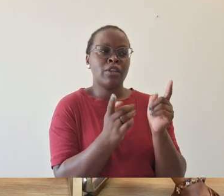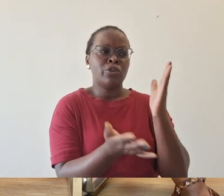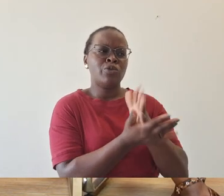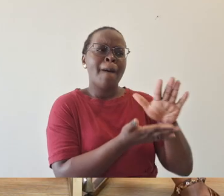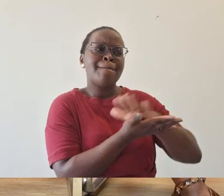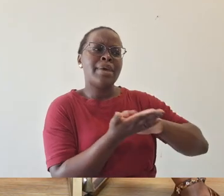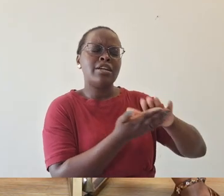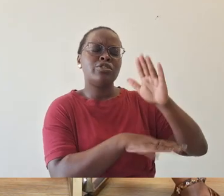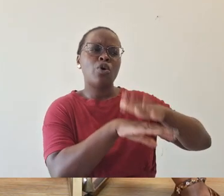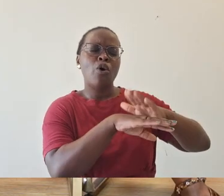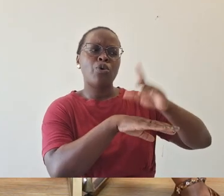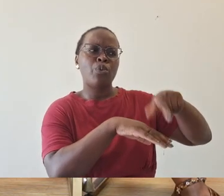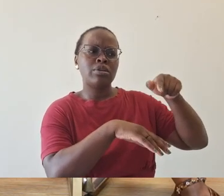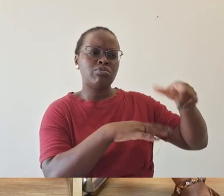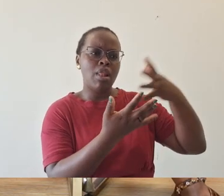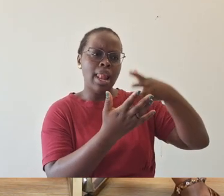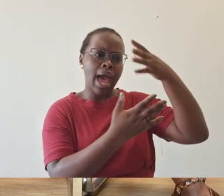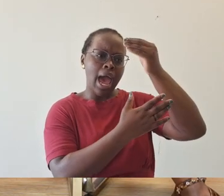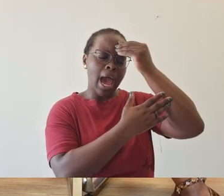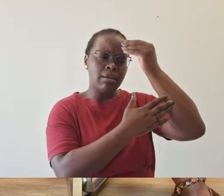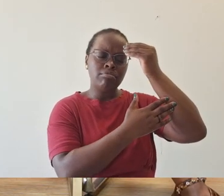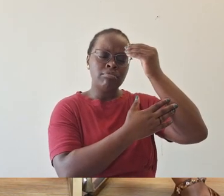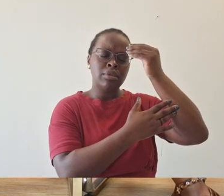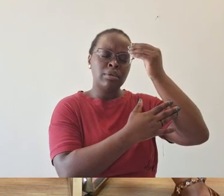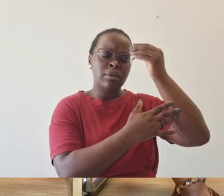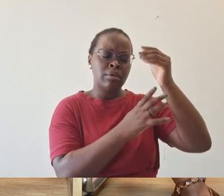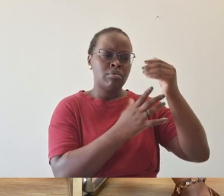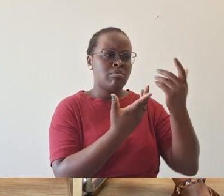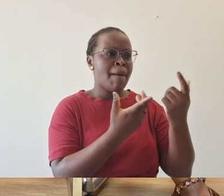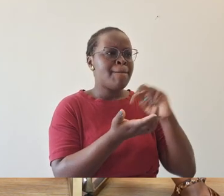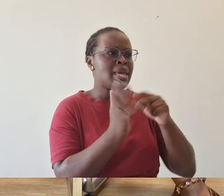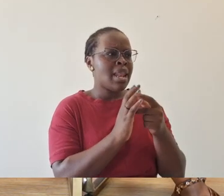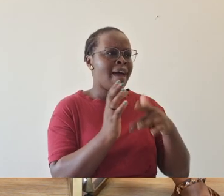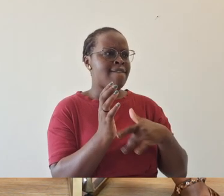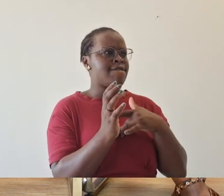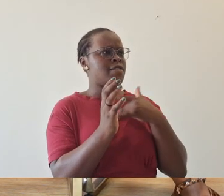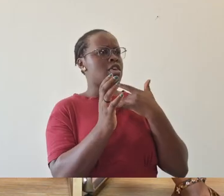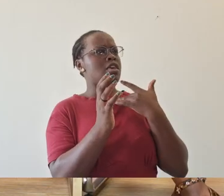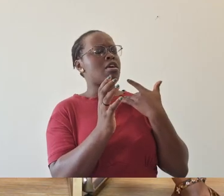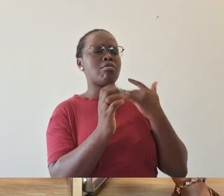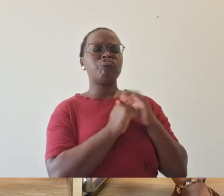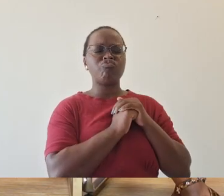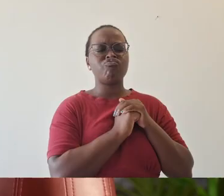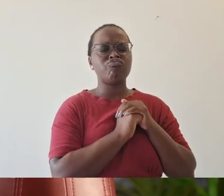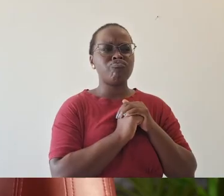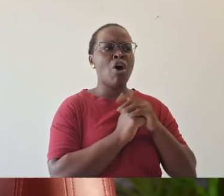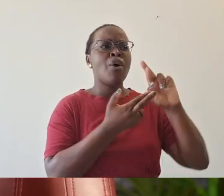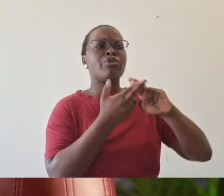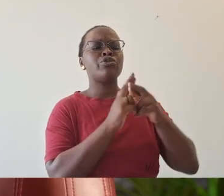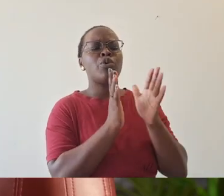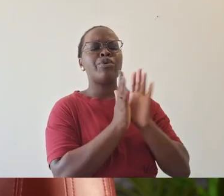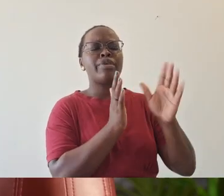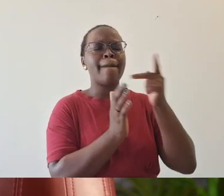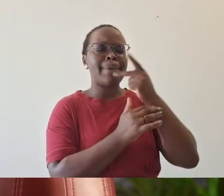then it's based on what the learners received. It was more of the presence and the fact that they're having conversations. So they viewed